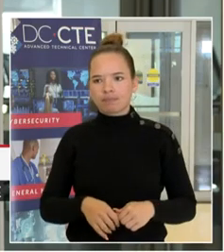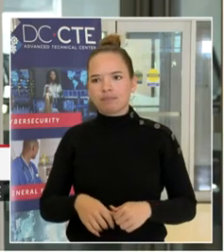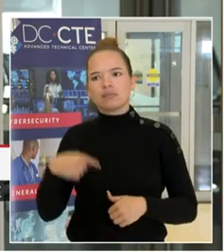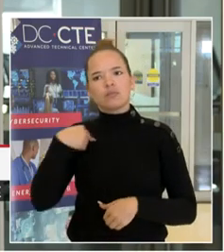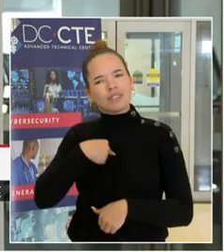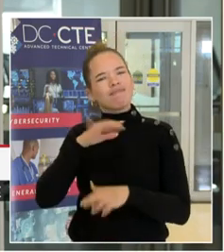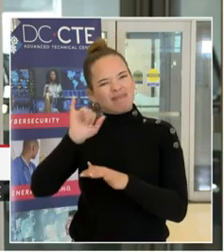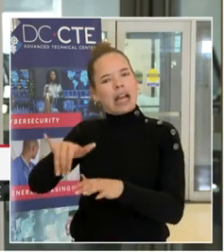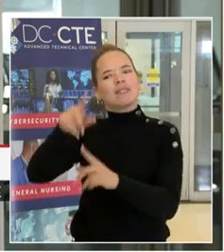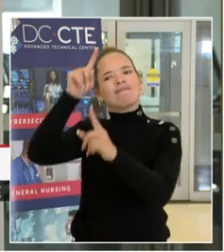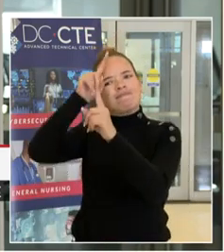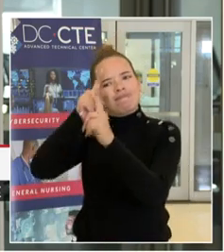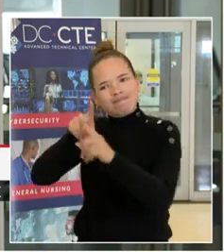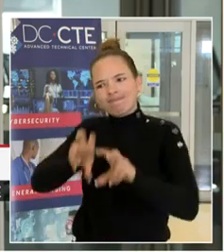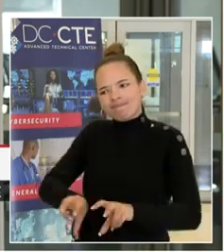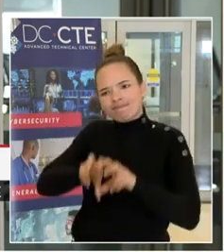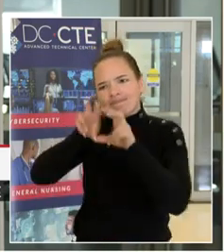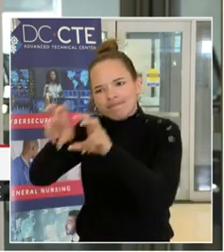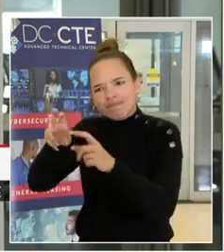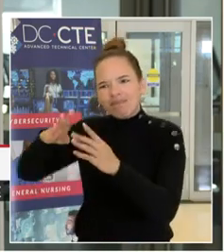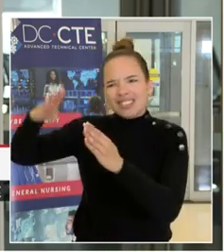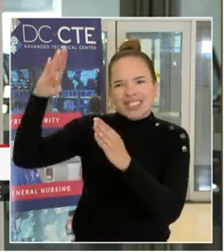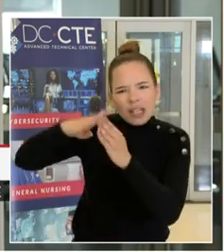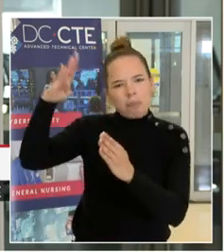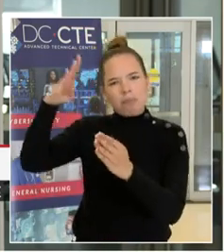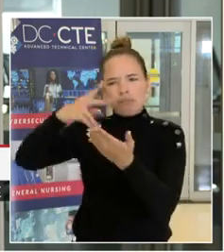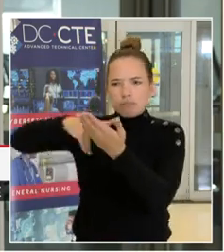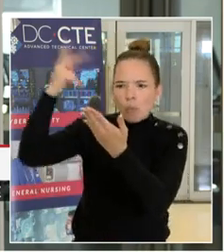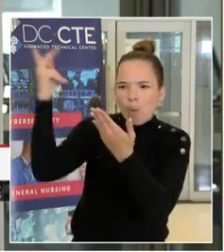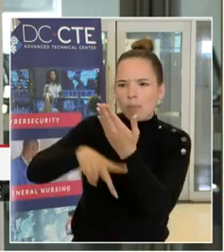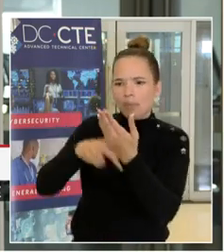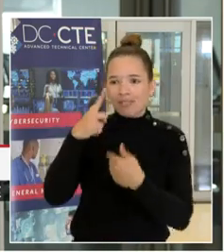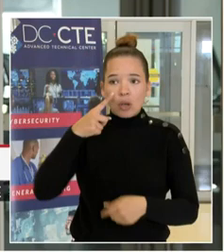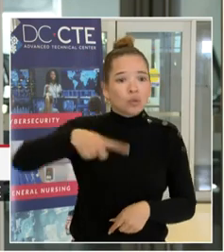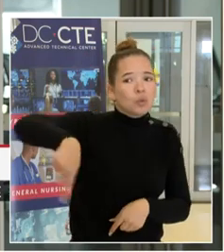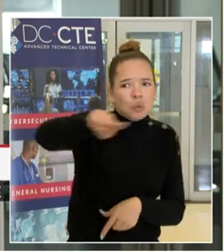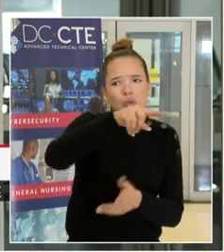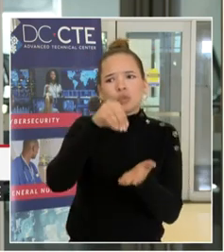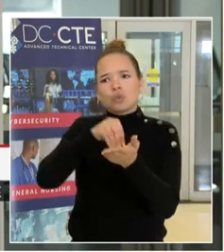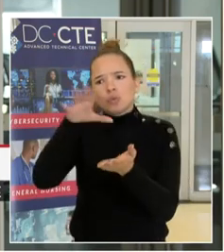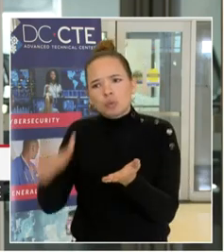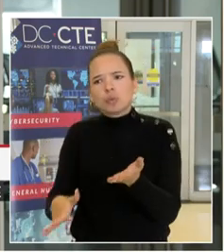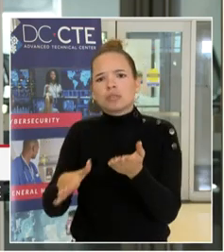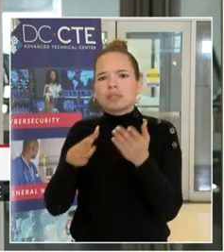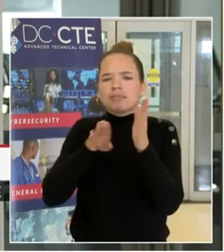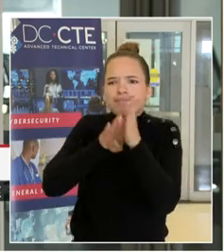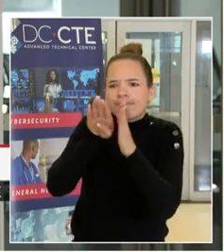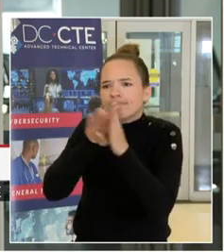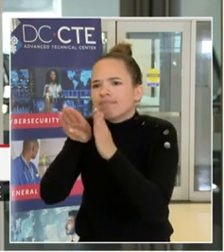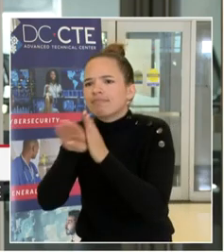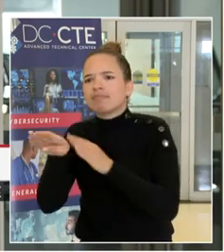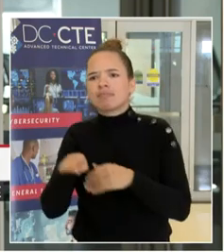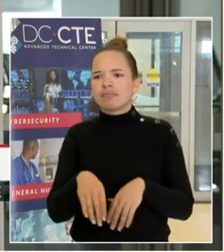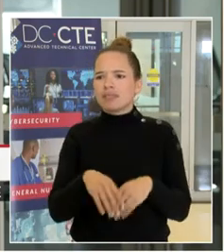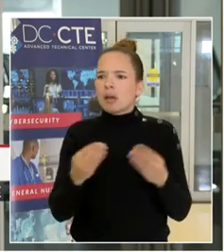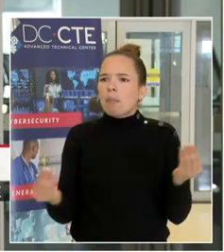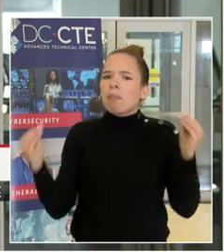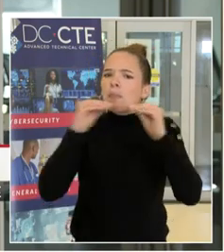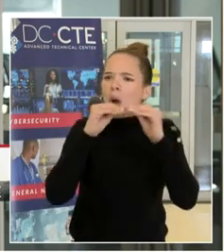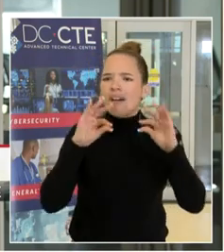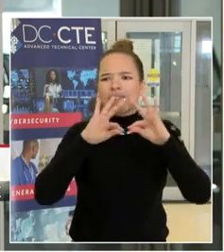is critical to the success of our students, but also to attracting more families to our public school